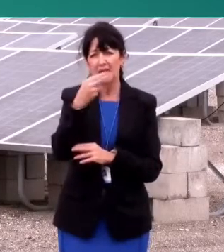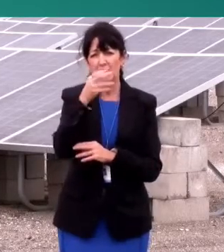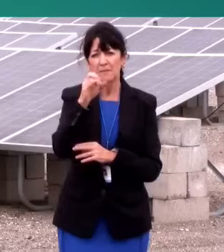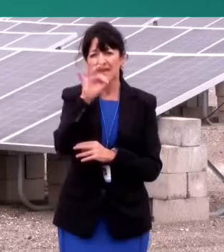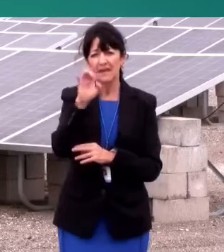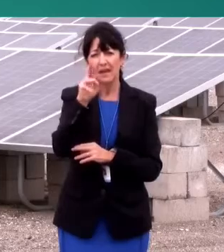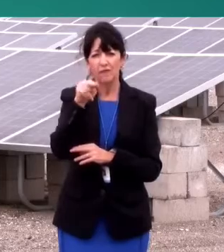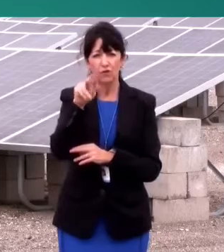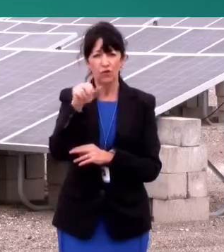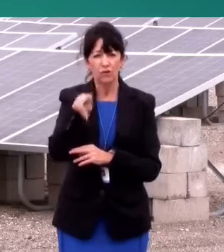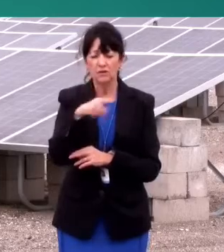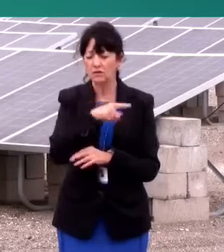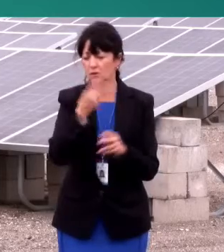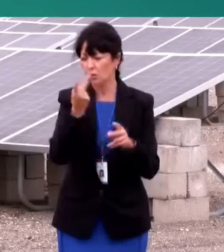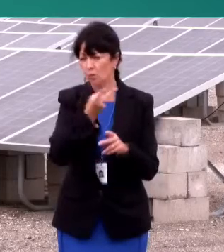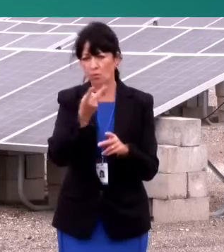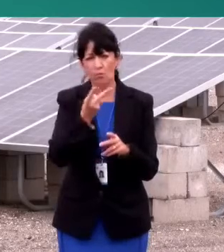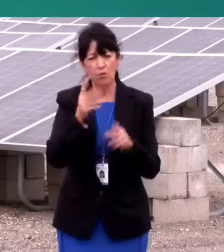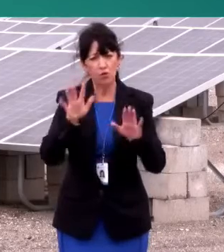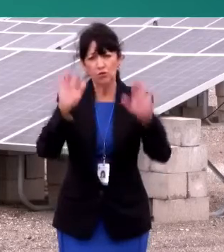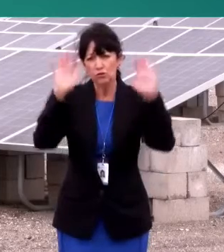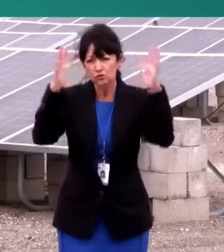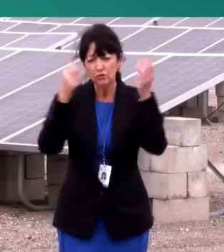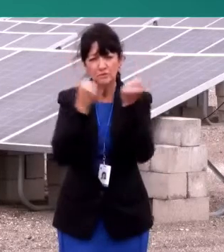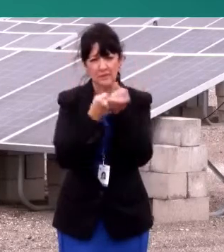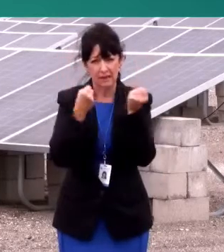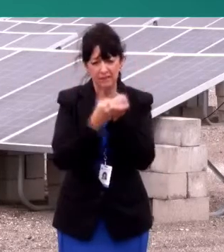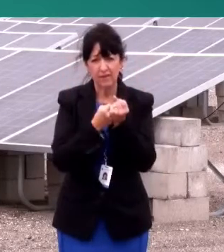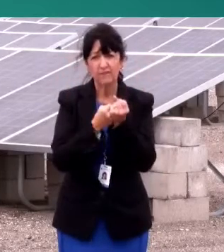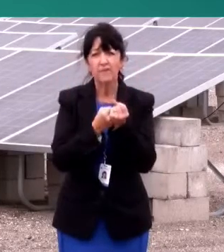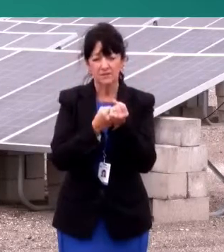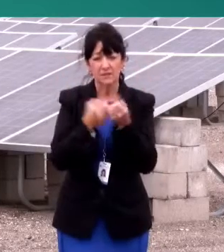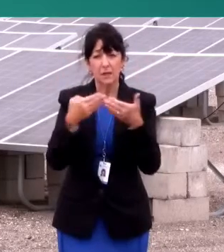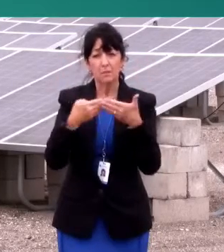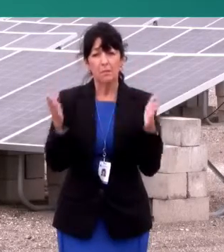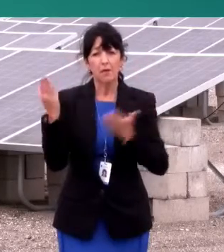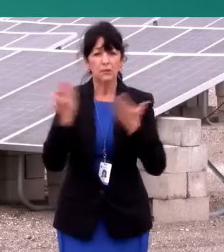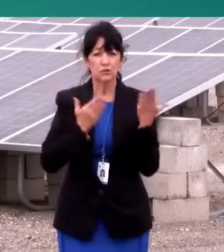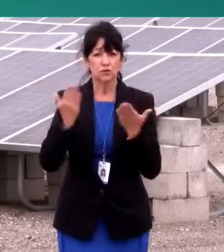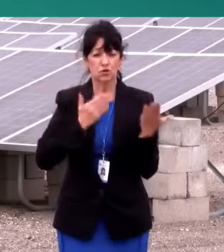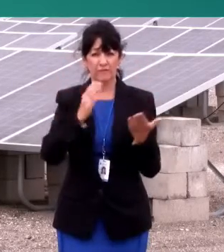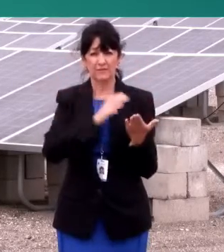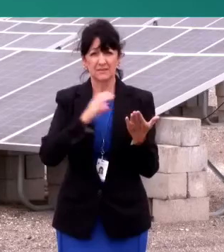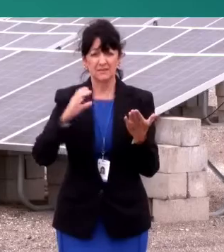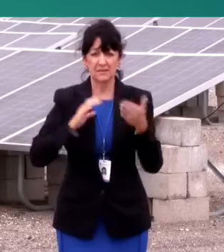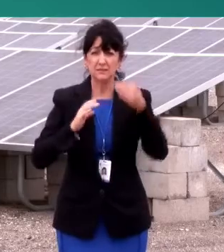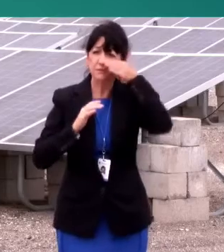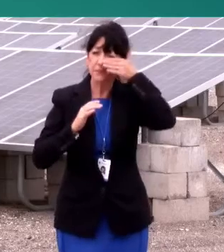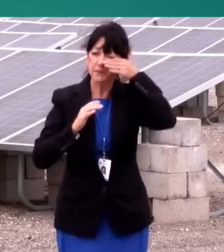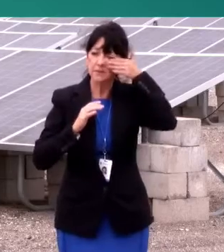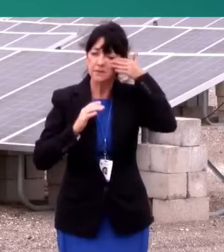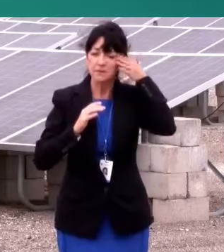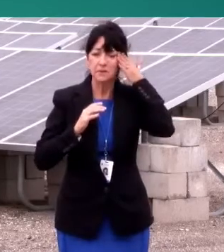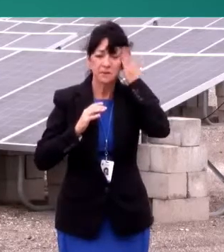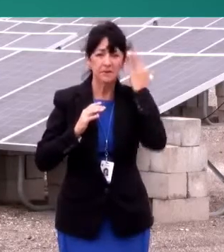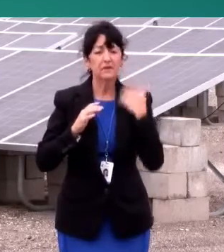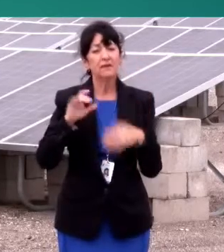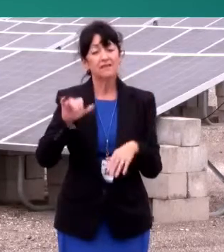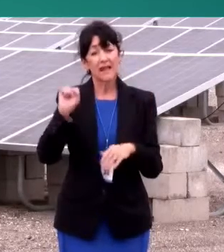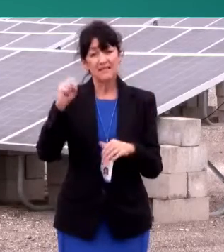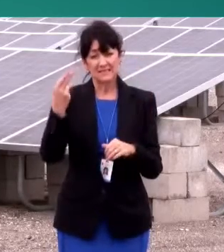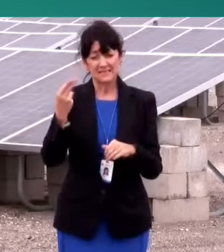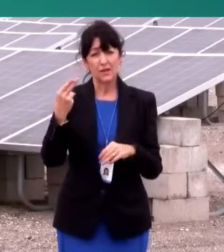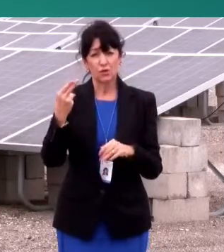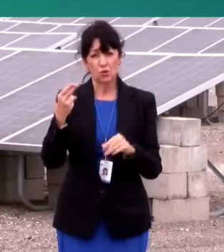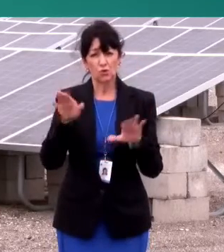legislature, tremendous advocates. Our Public Service Commission, Raj Barua, who had been on the original Community Solar Stakeholders Group, has